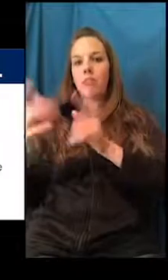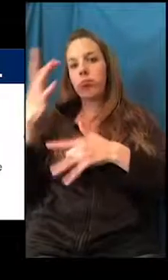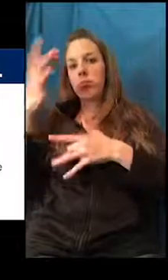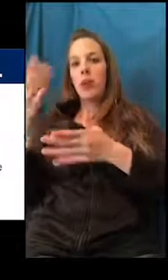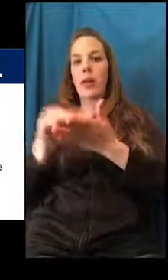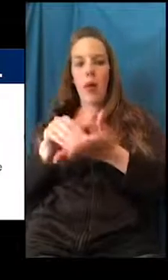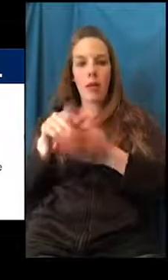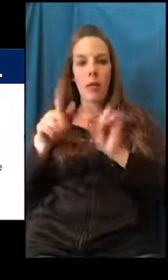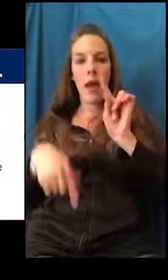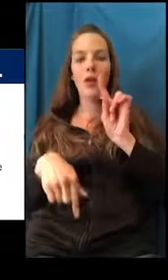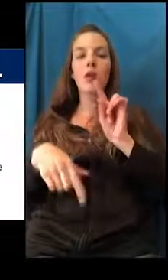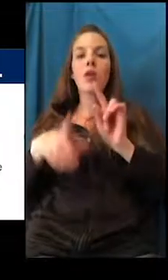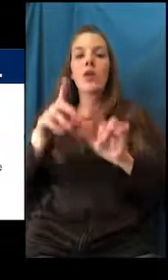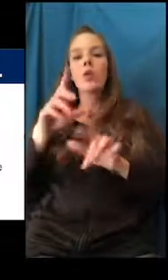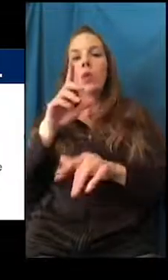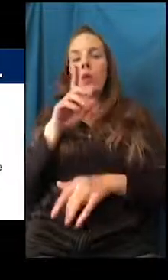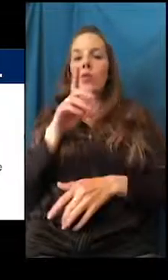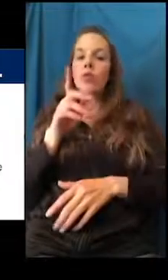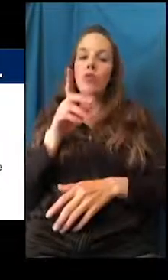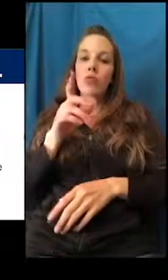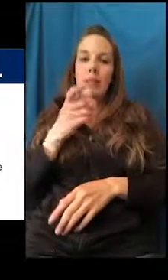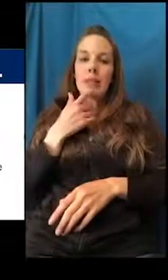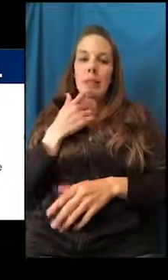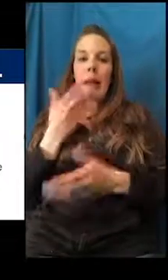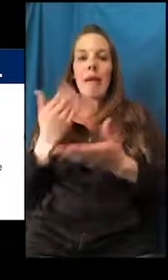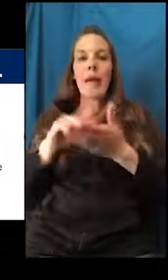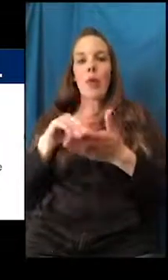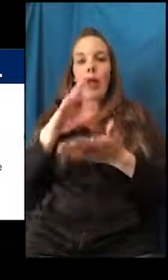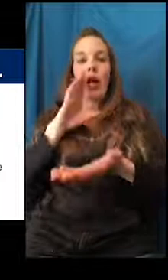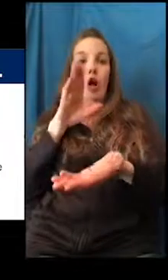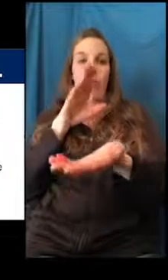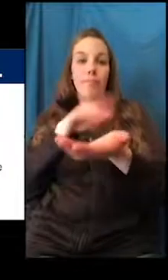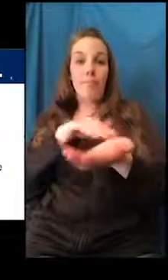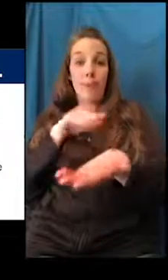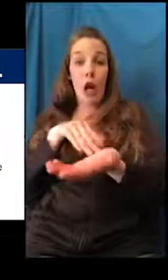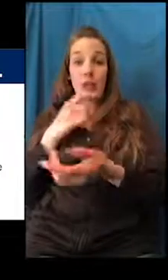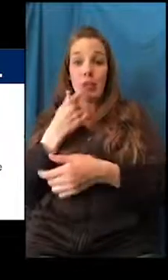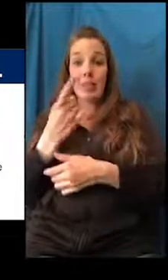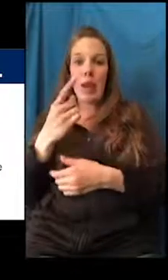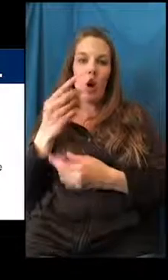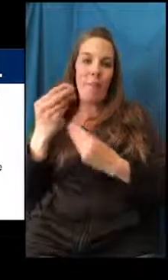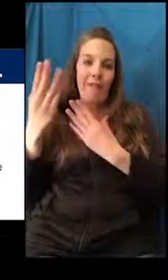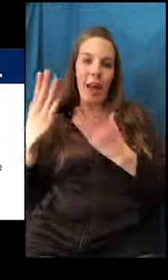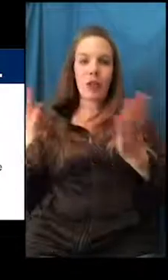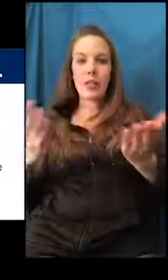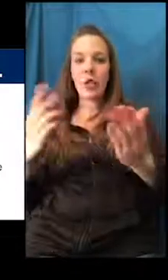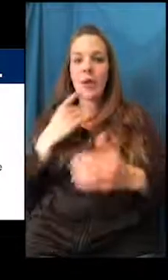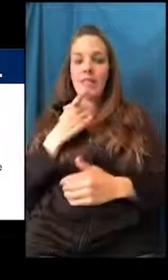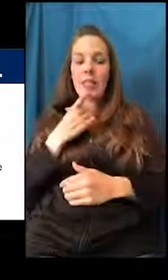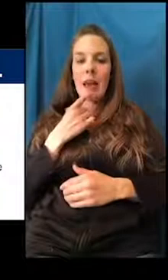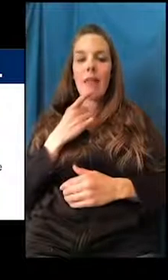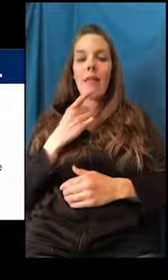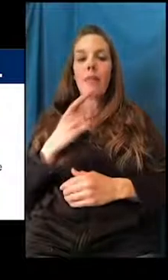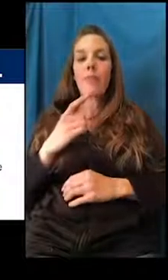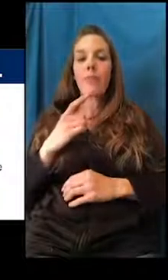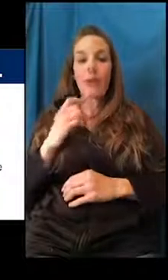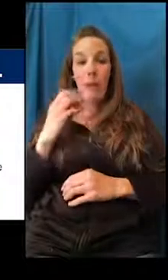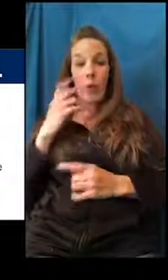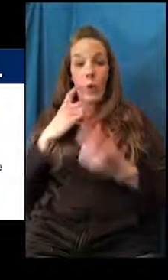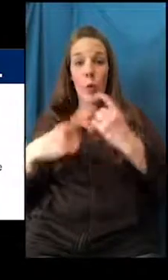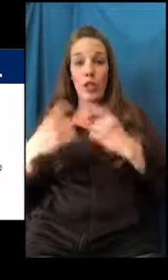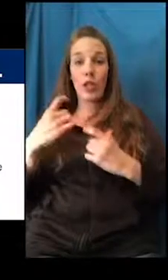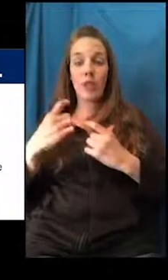with what our providers here online have talked about, is that if you have questions about